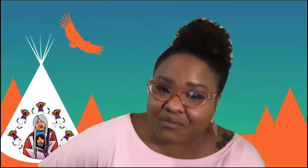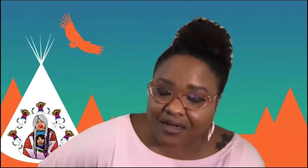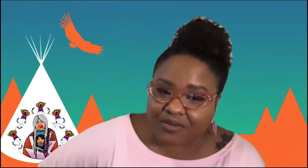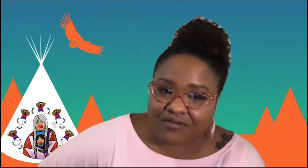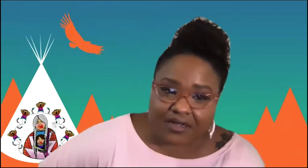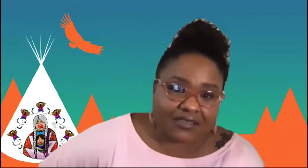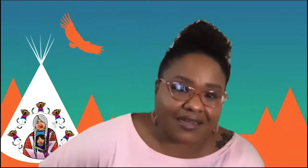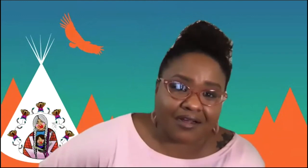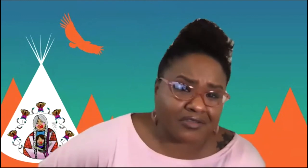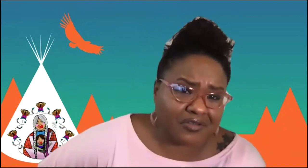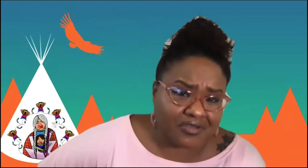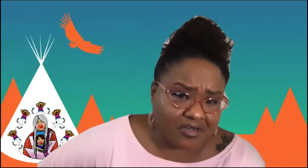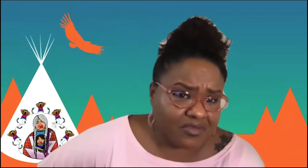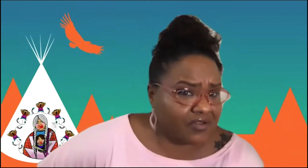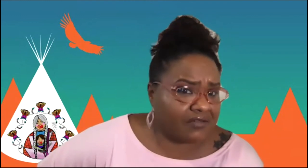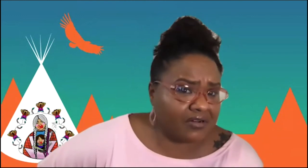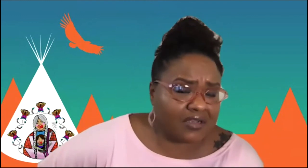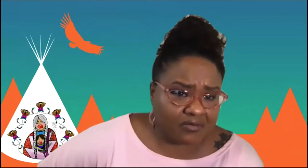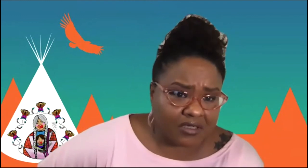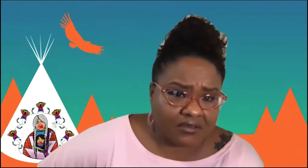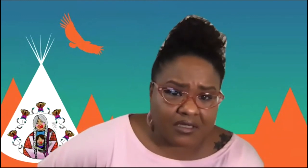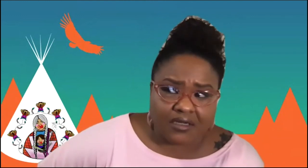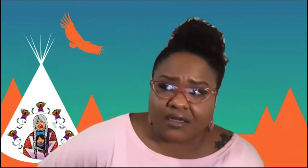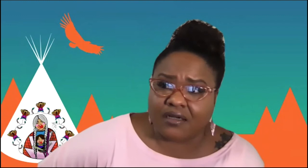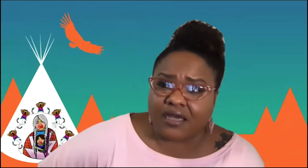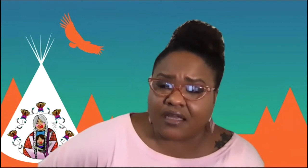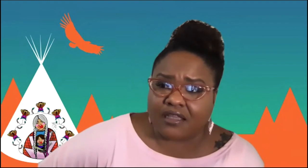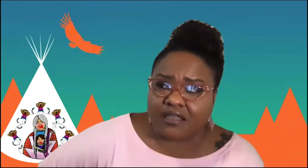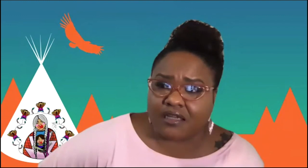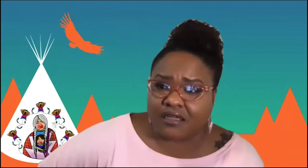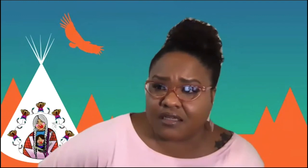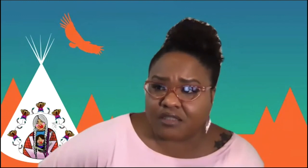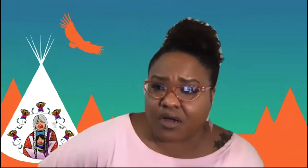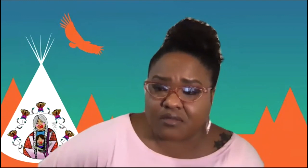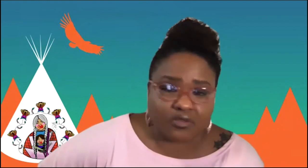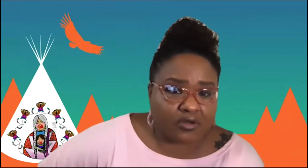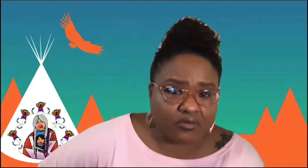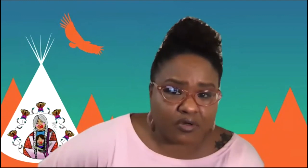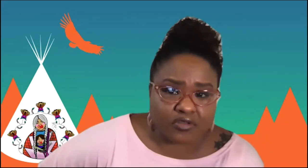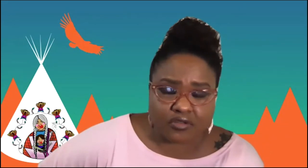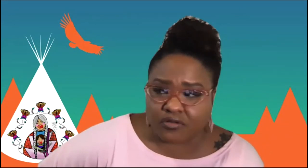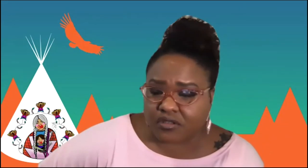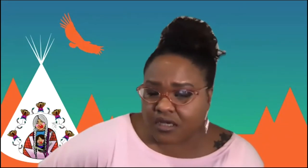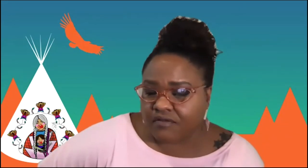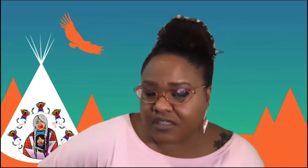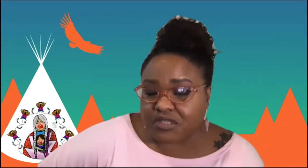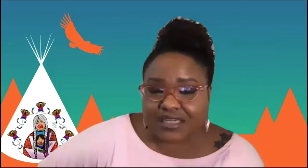woman impacted by violence, and I also use the term survivor as well. And I think that it's possible to hold both